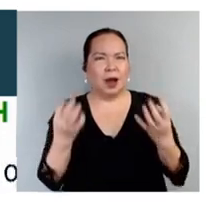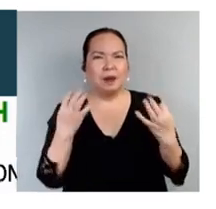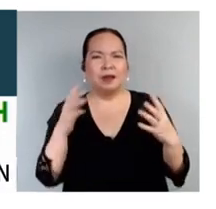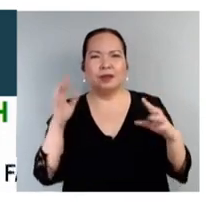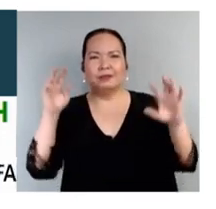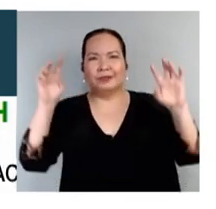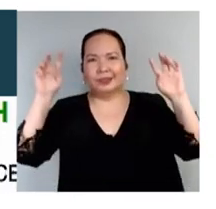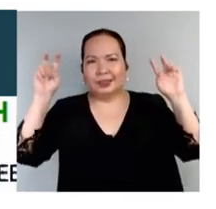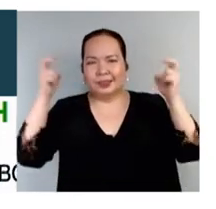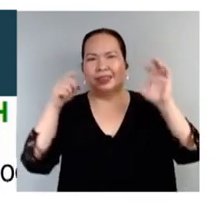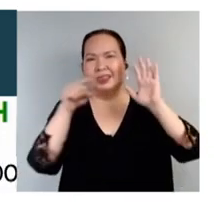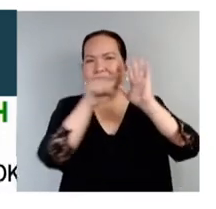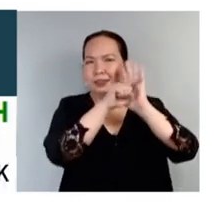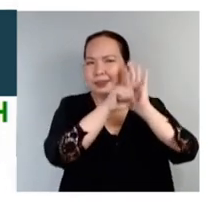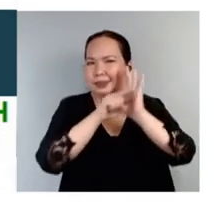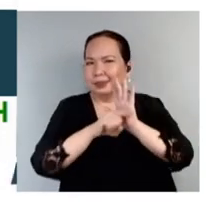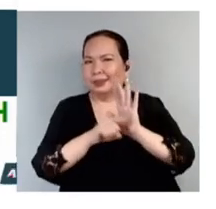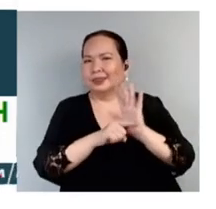to have